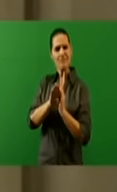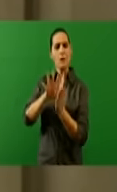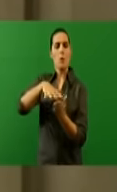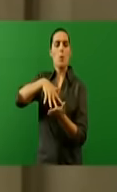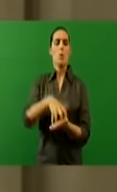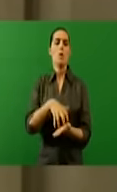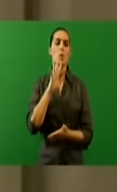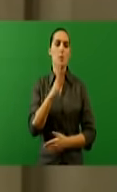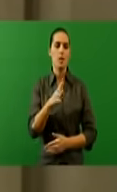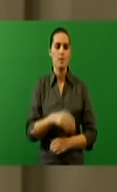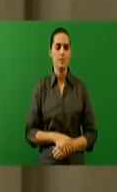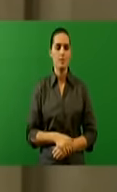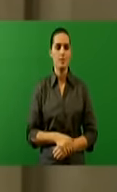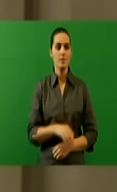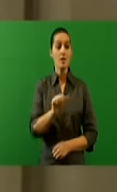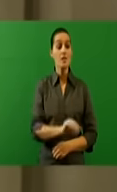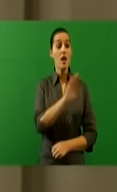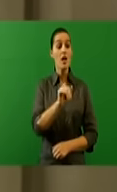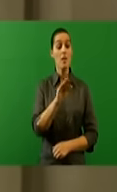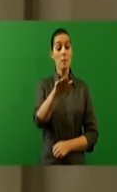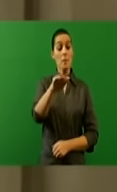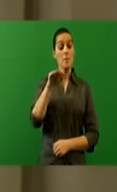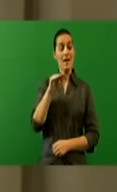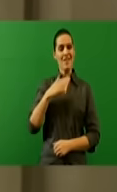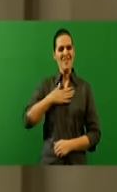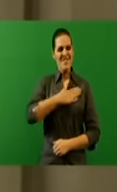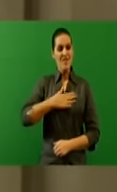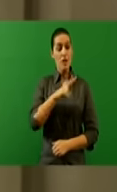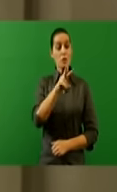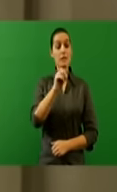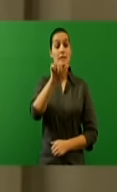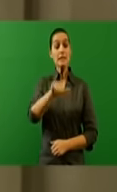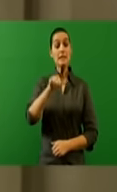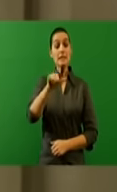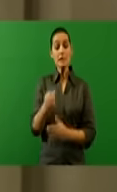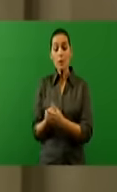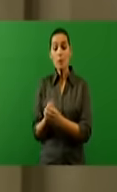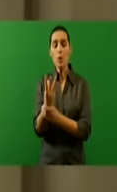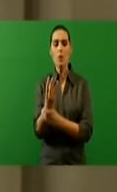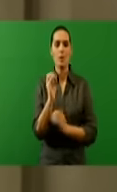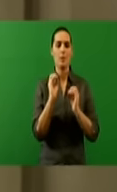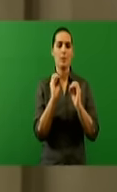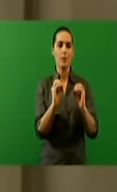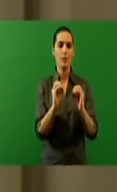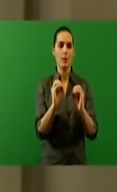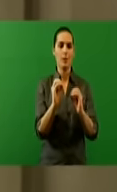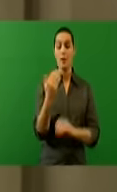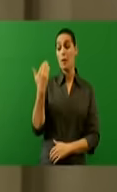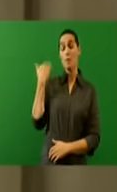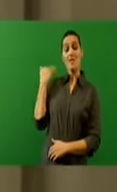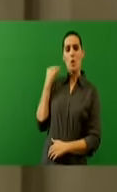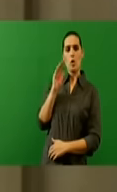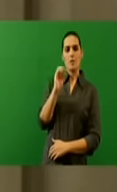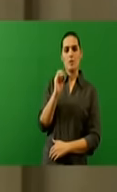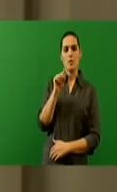latest forecast is for 0% growth in 2016 compared with 0.6% previously.